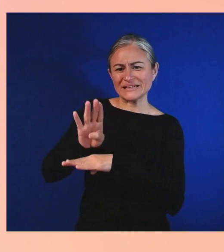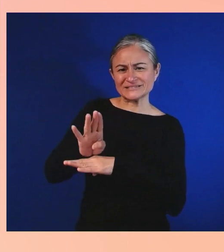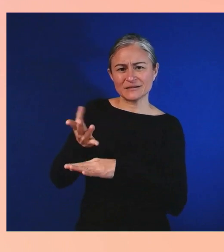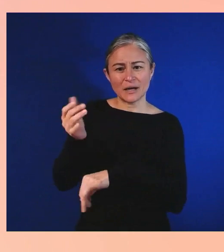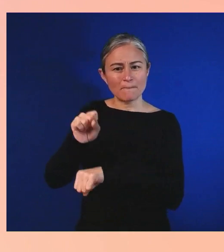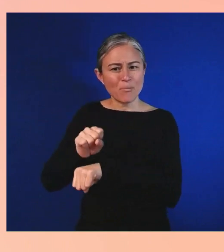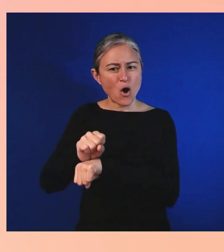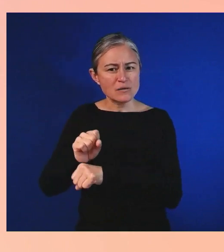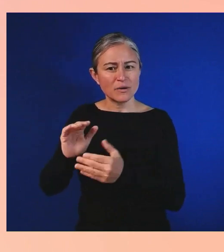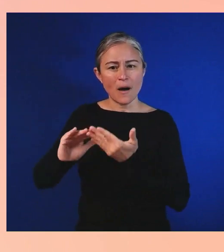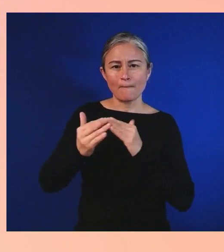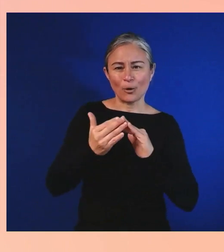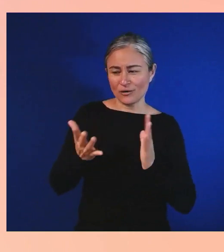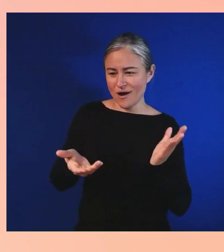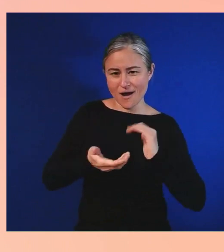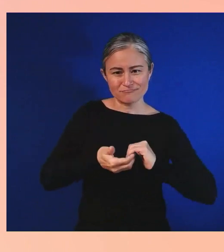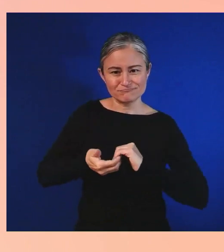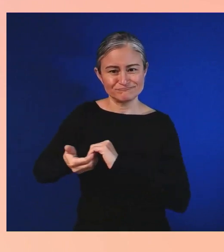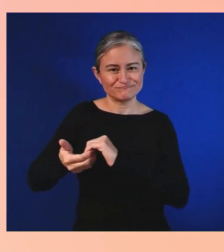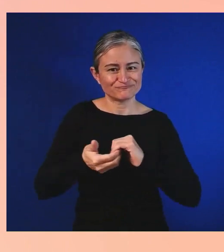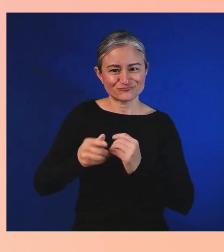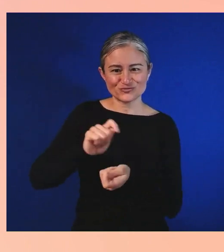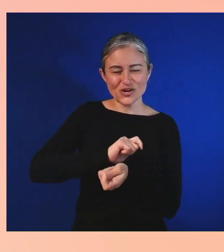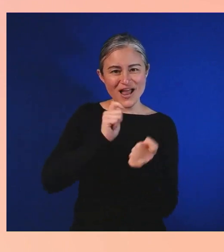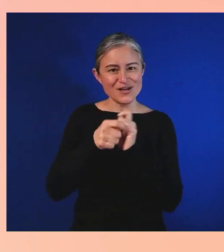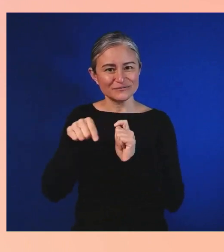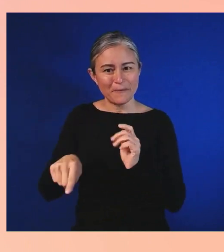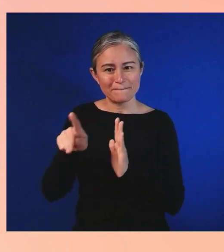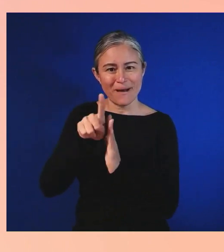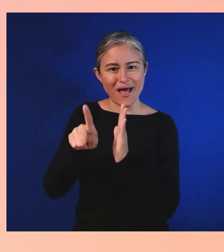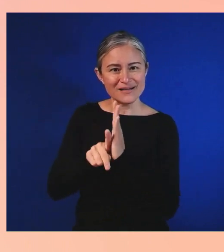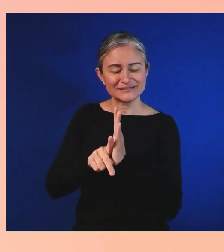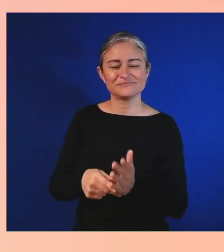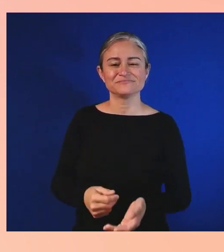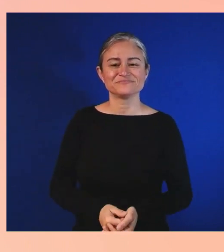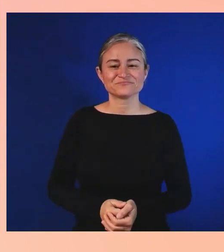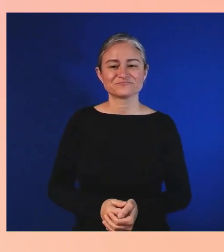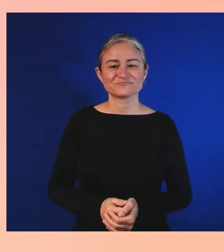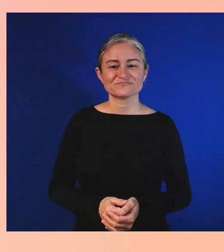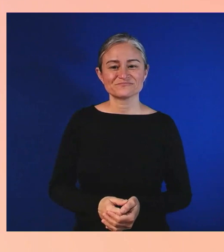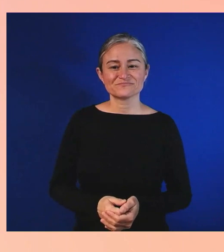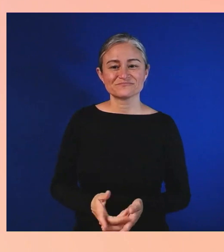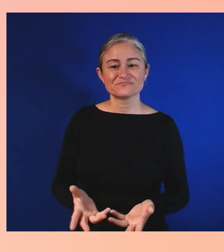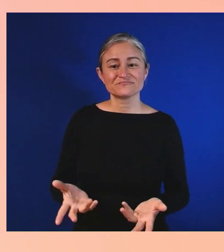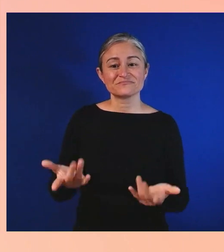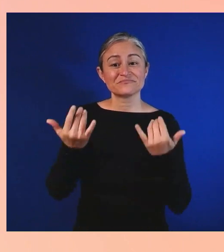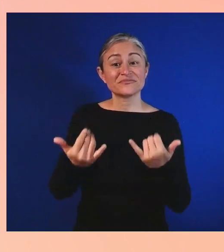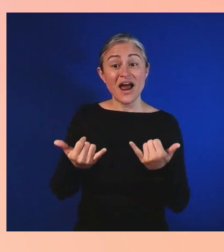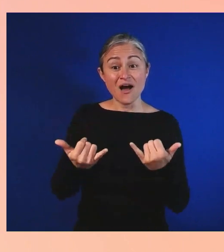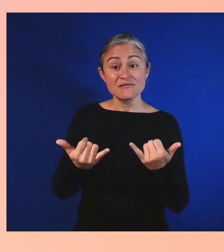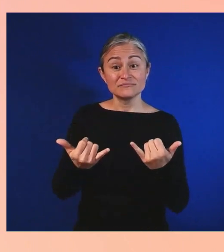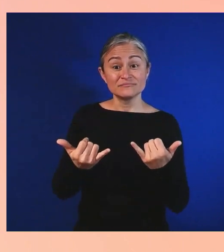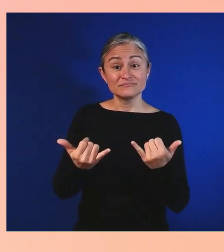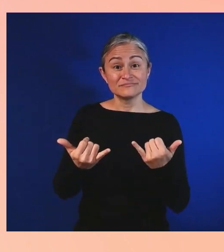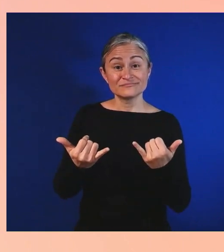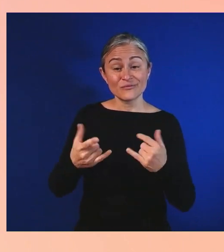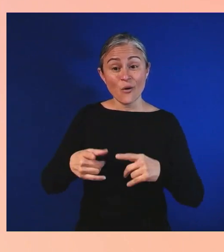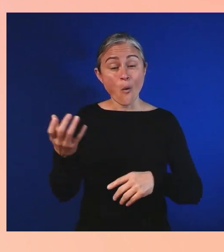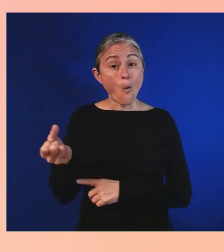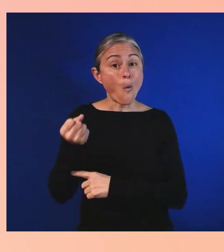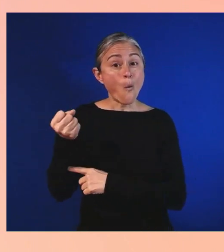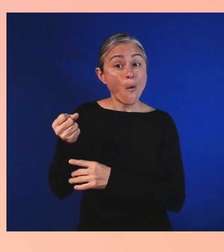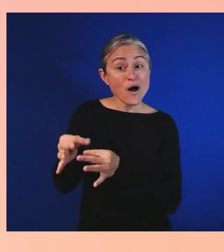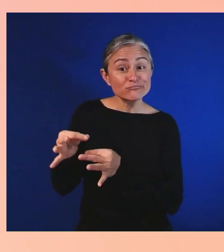this point, I don't want to wait any longer, and I want to give you a chance to meet our amazing panelists. I'm going to ask each one of them to introduce